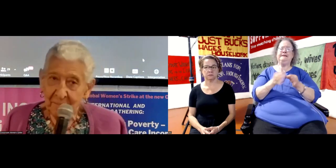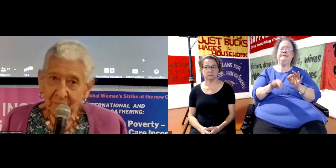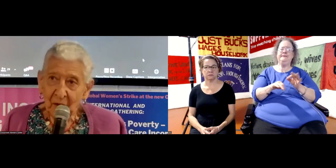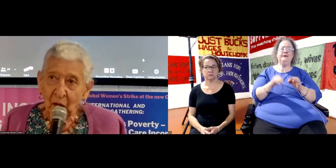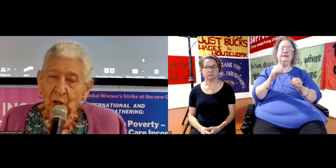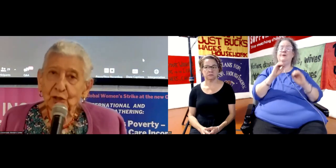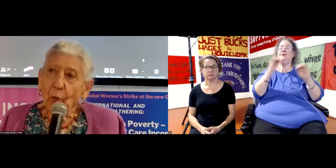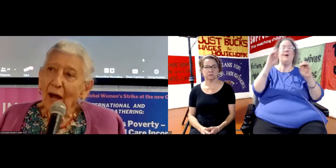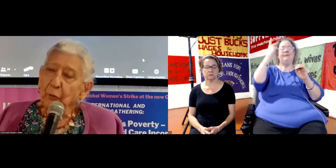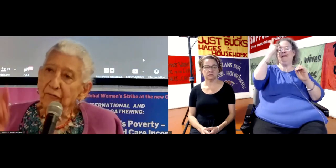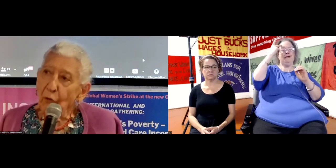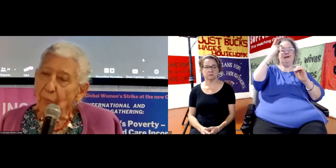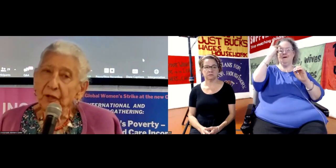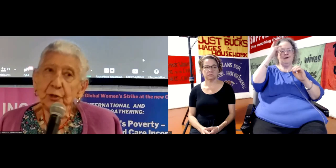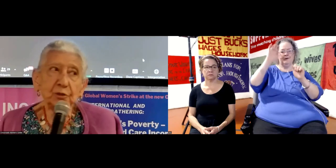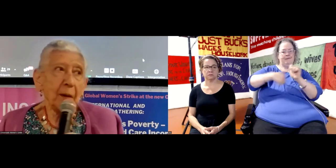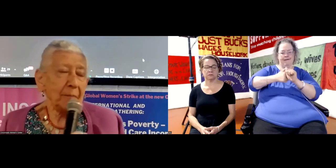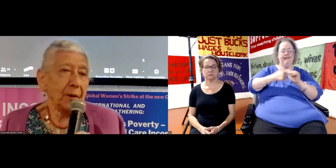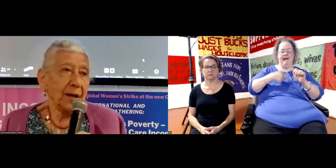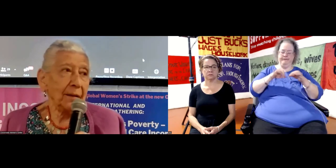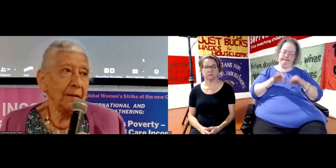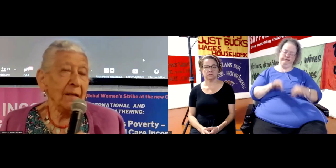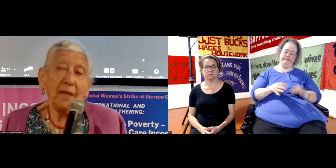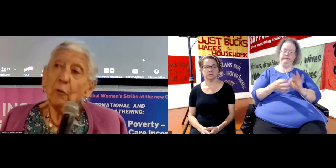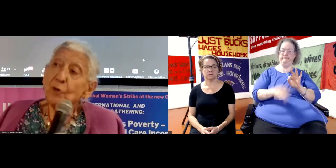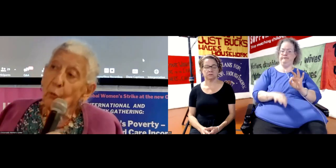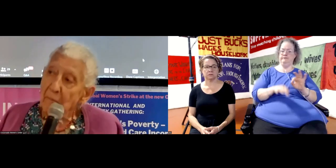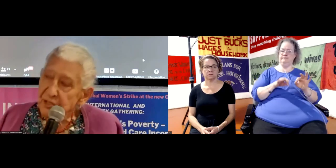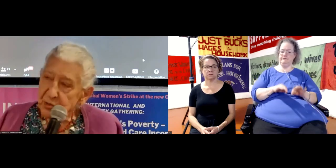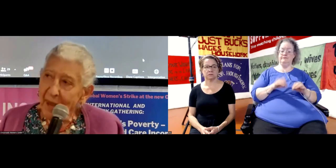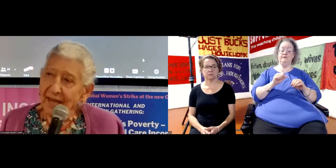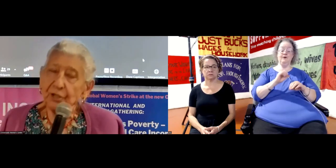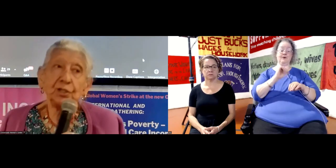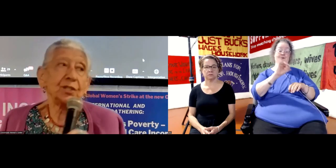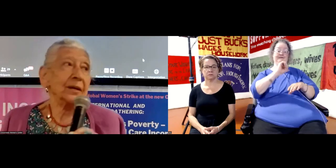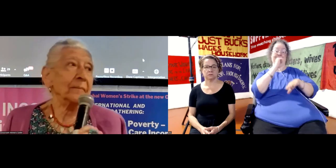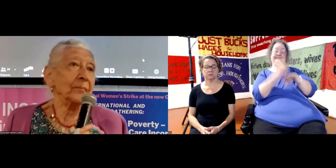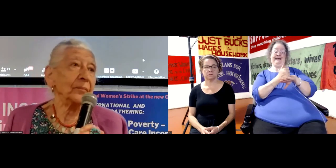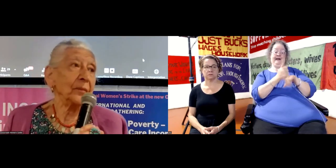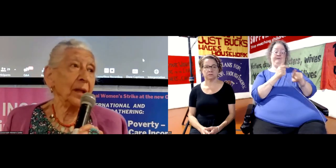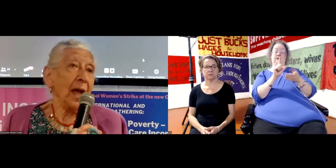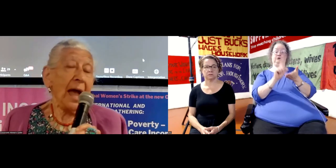it. So when we formed the newspaper, there was a woman's page.